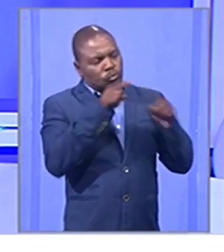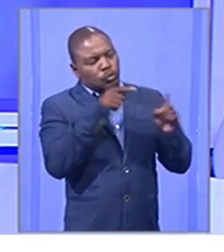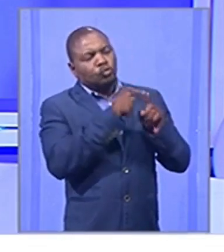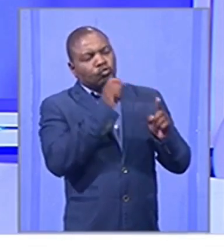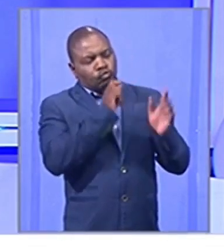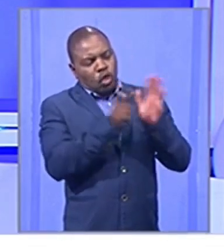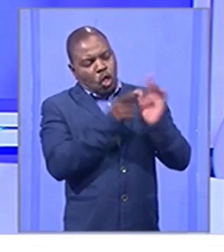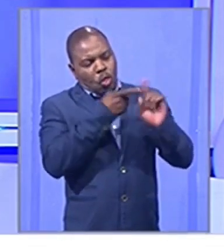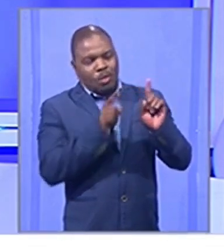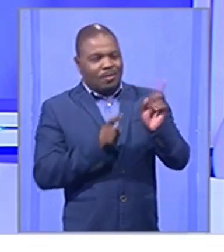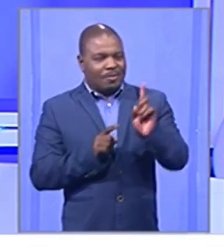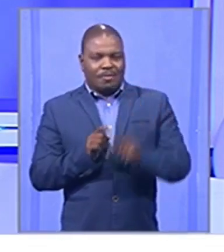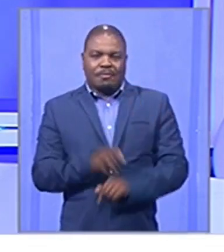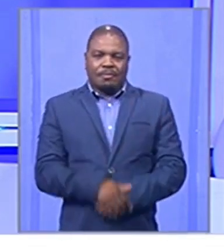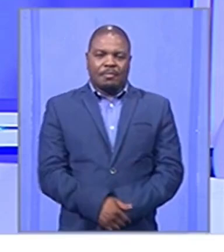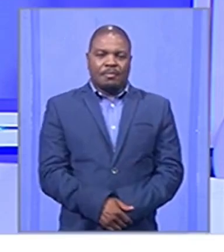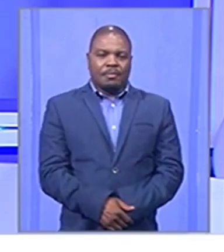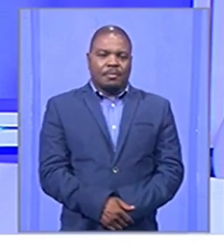molaong.